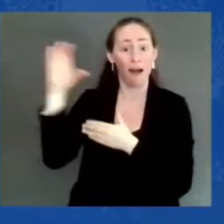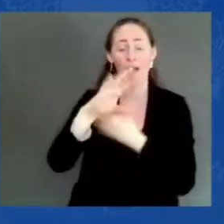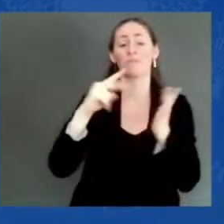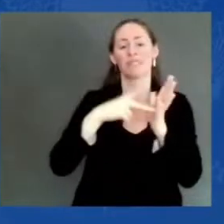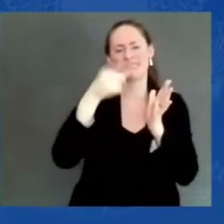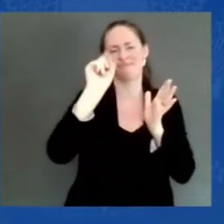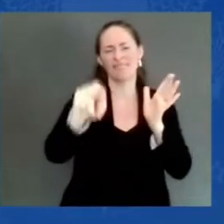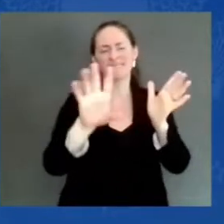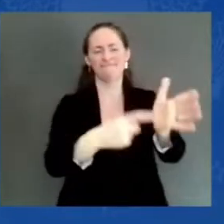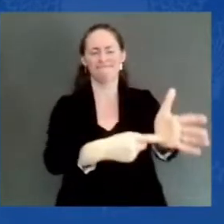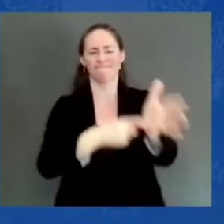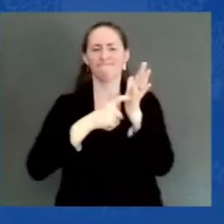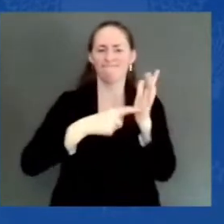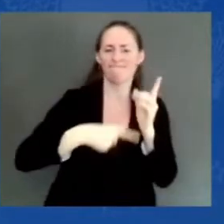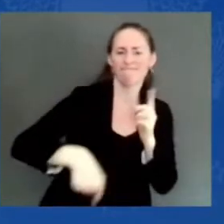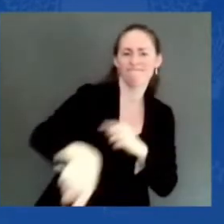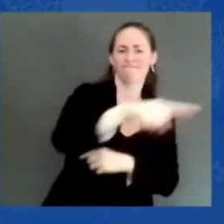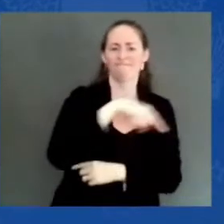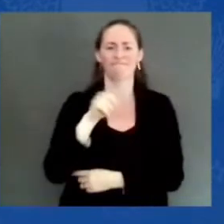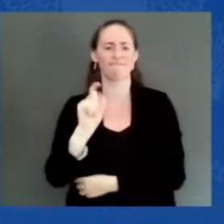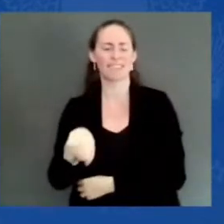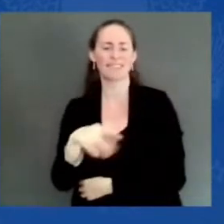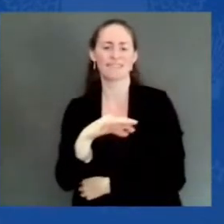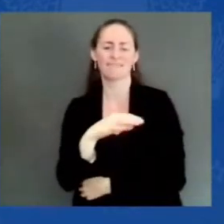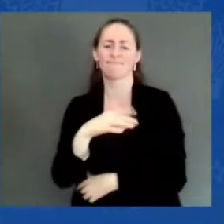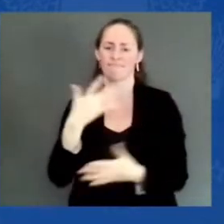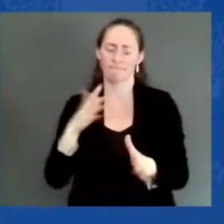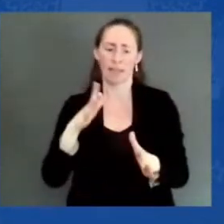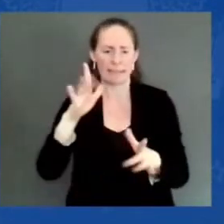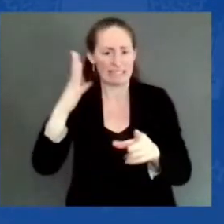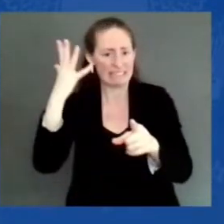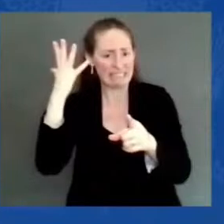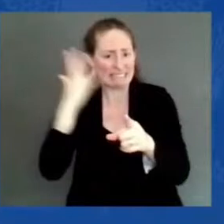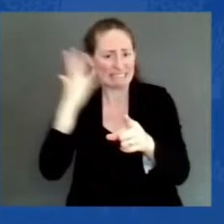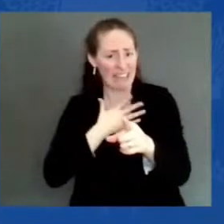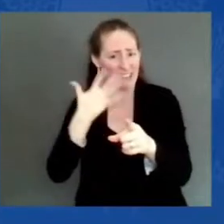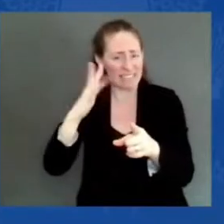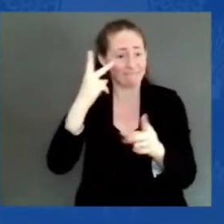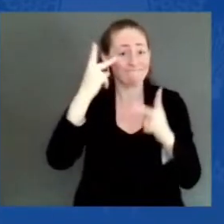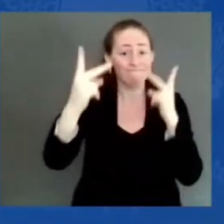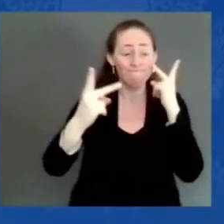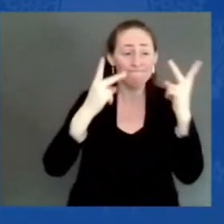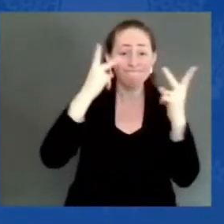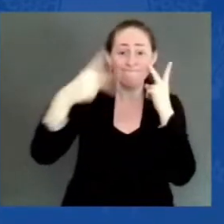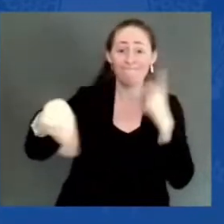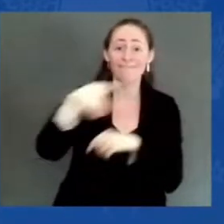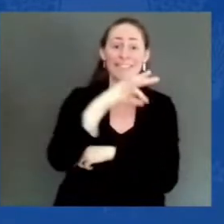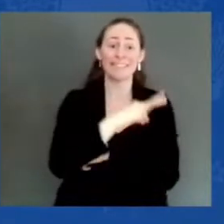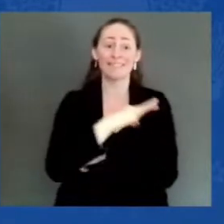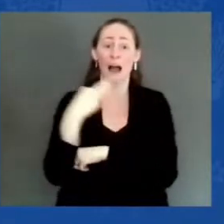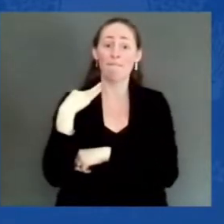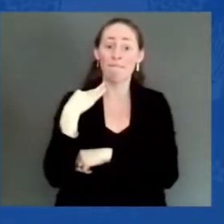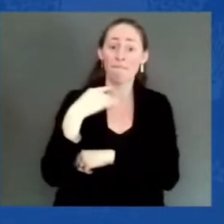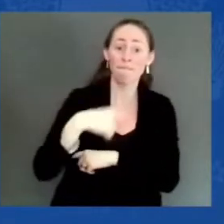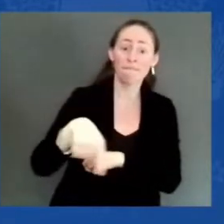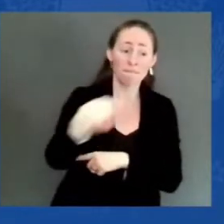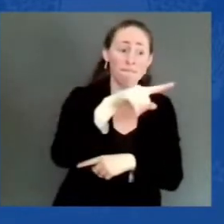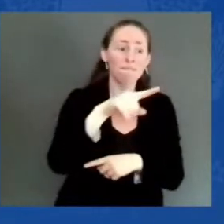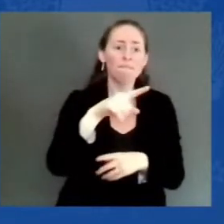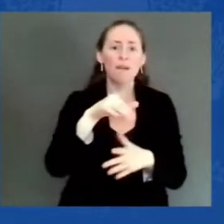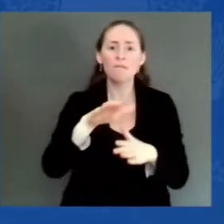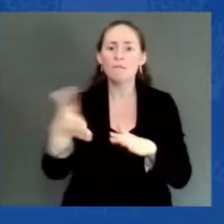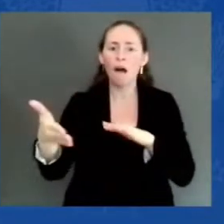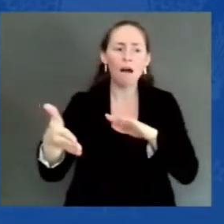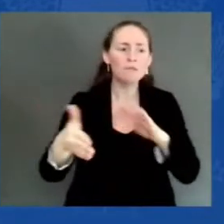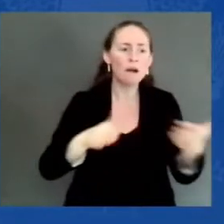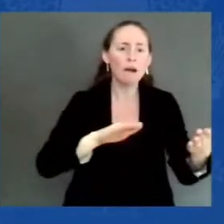sadly, over the period of this virus, passed away. At the same time, vaccination rates among nursing